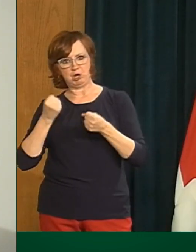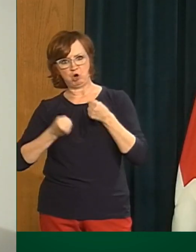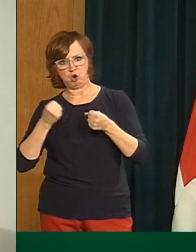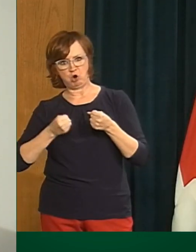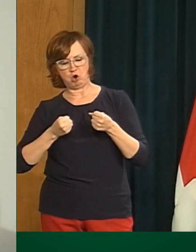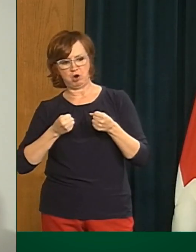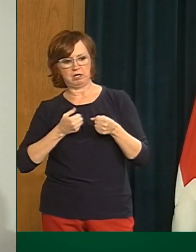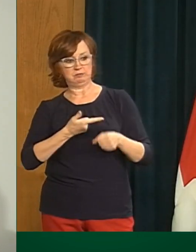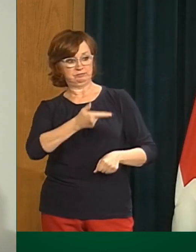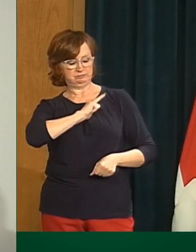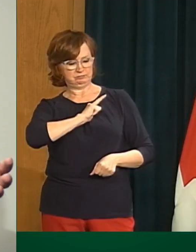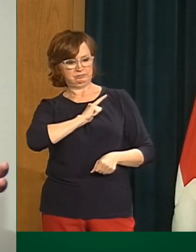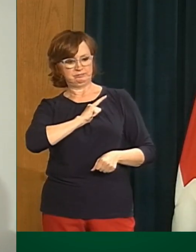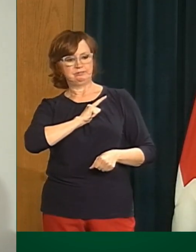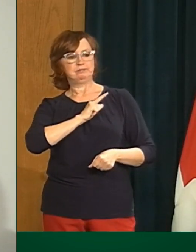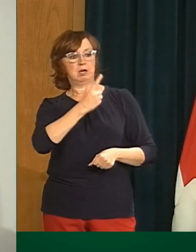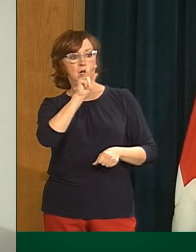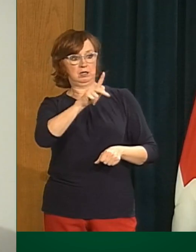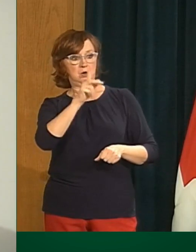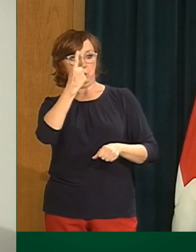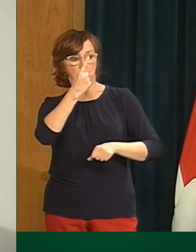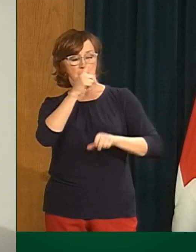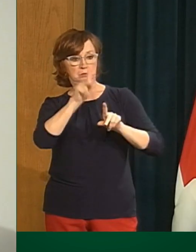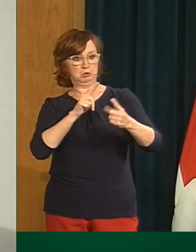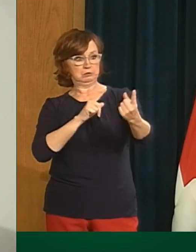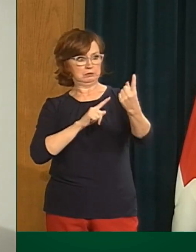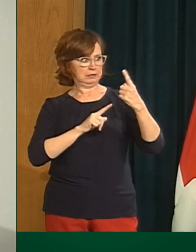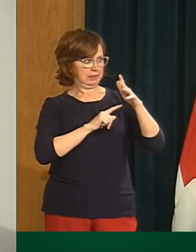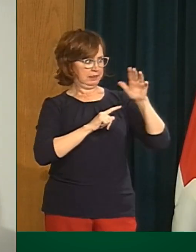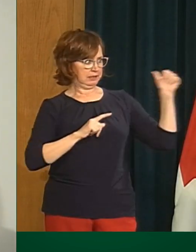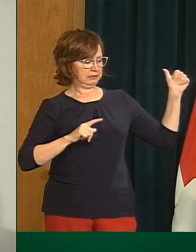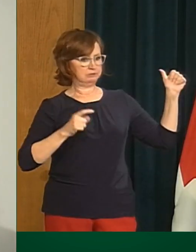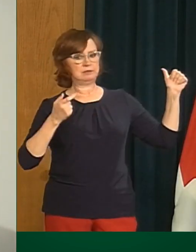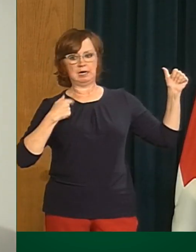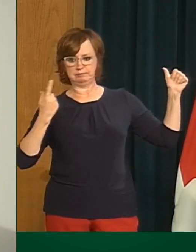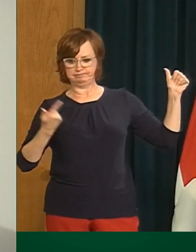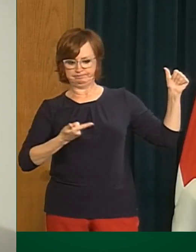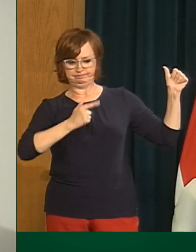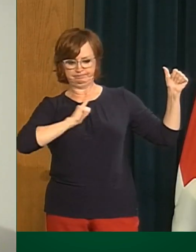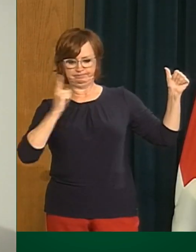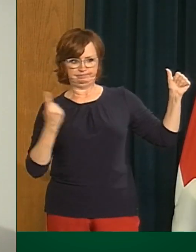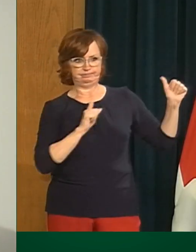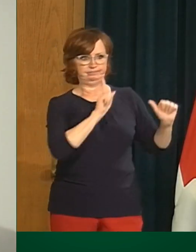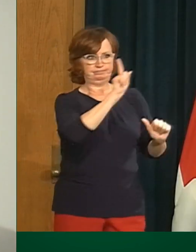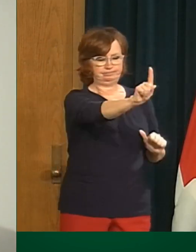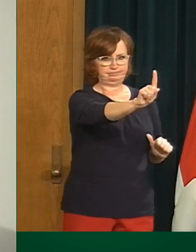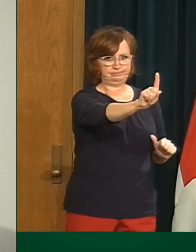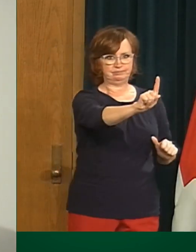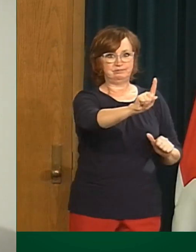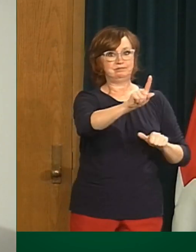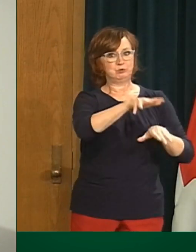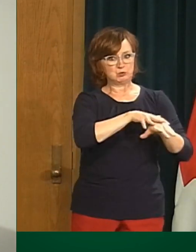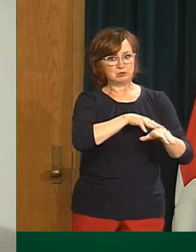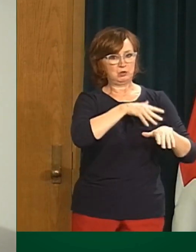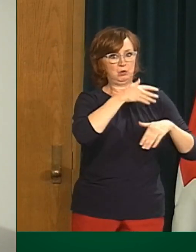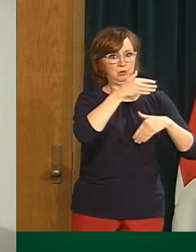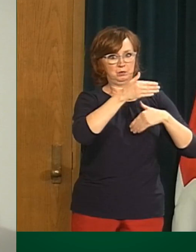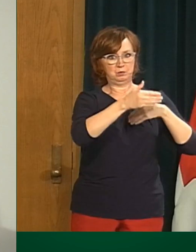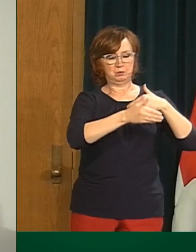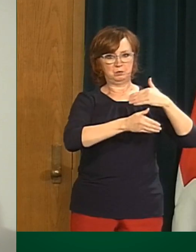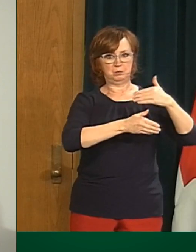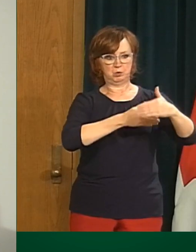select. That is preferred to having to go in and select where you can. So I think all those things are really important as we move